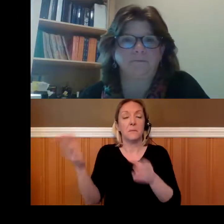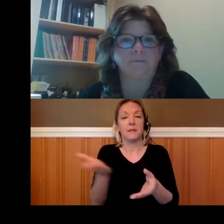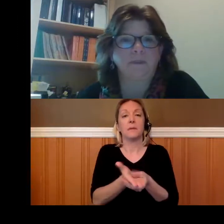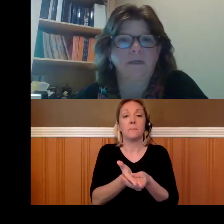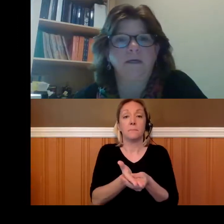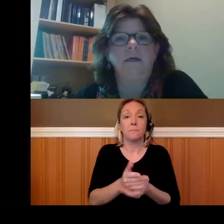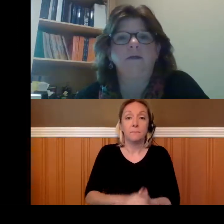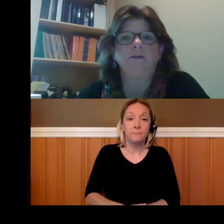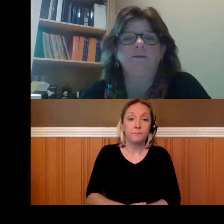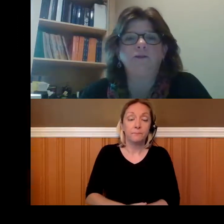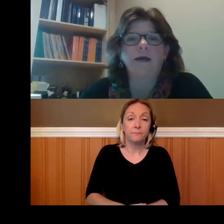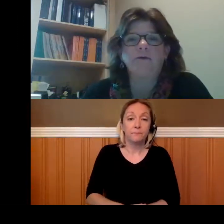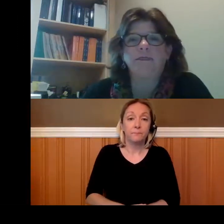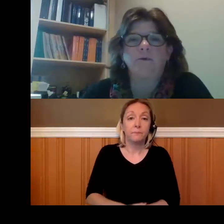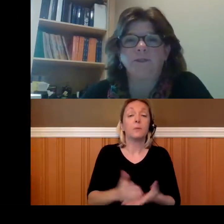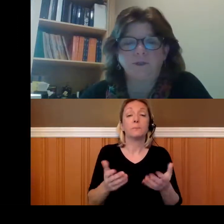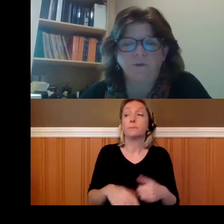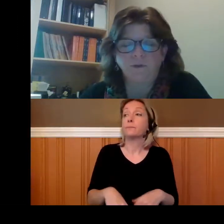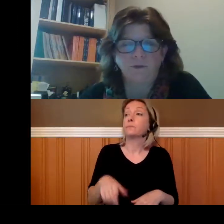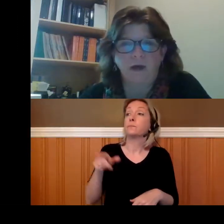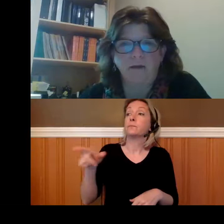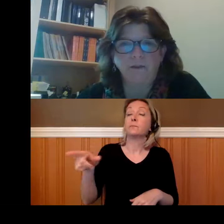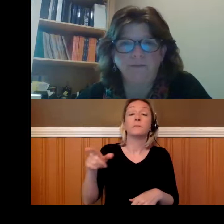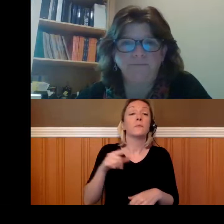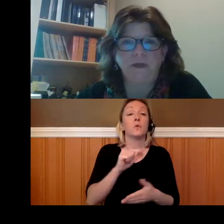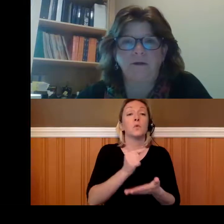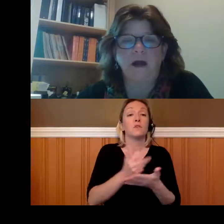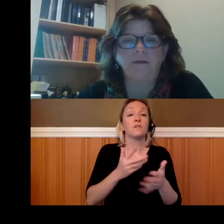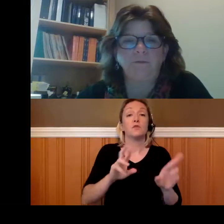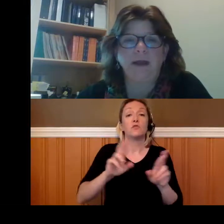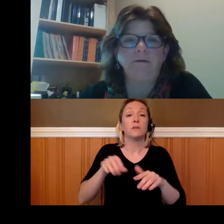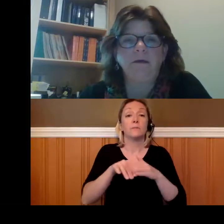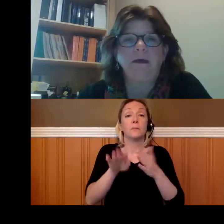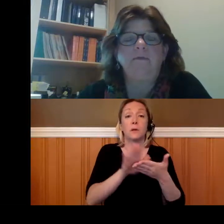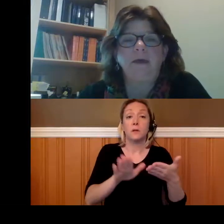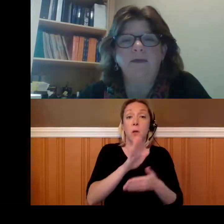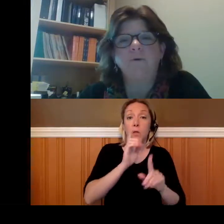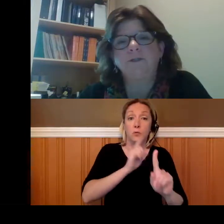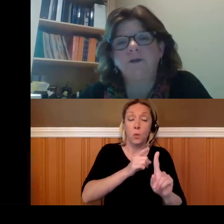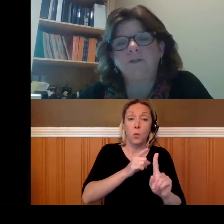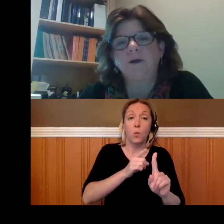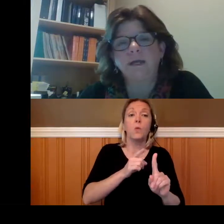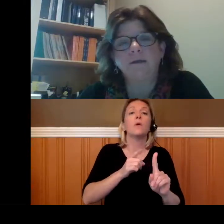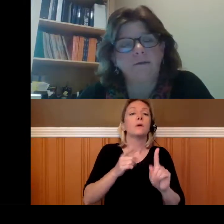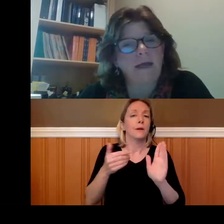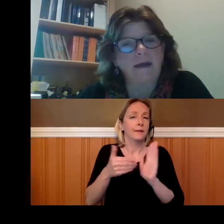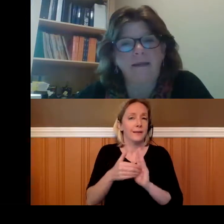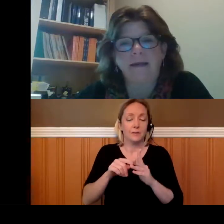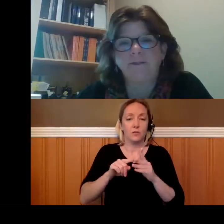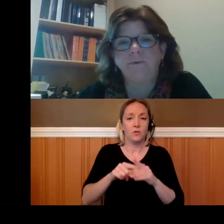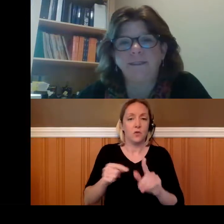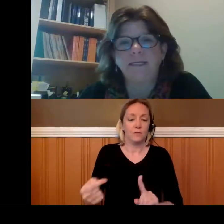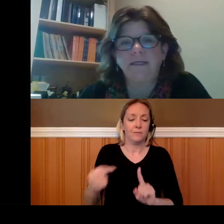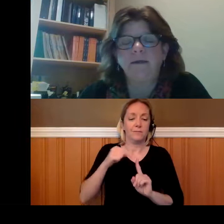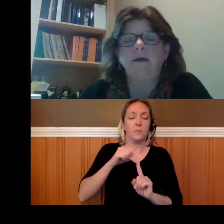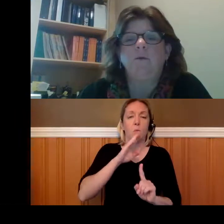So if your child is going to college and they're college bound, then you want to start talking at that age 14. What